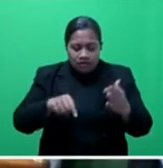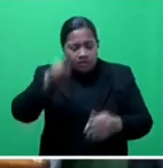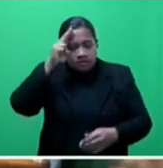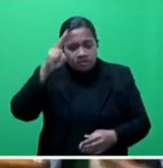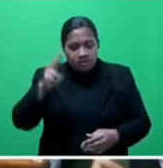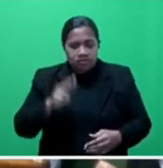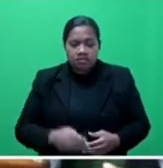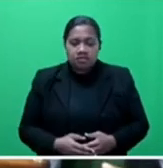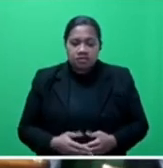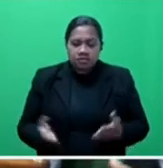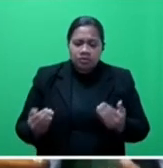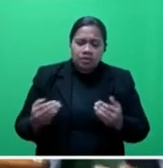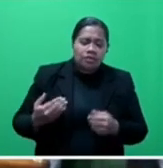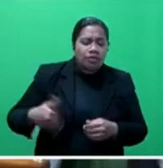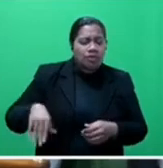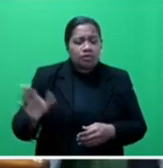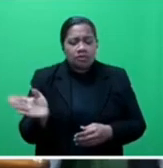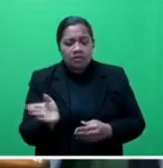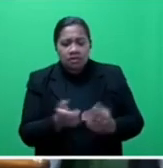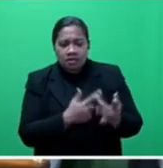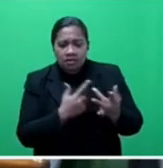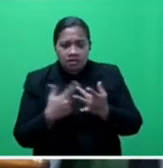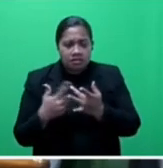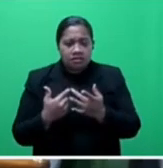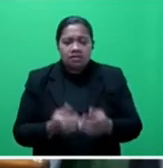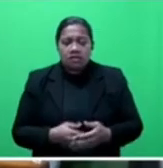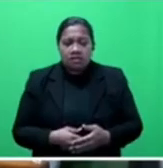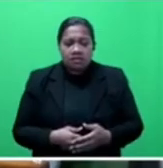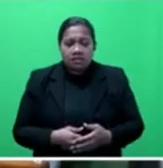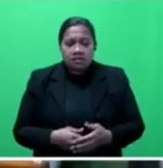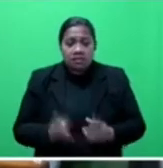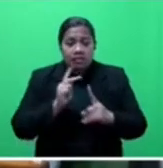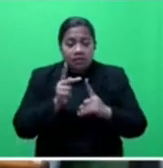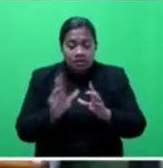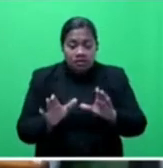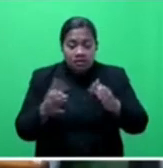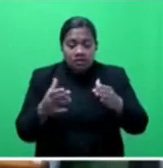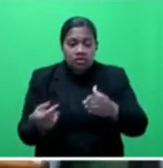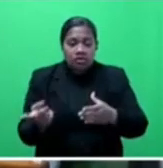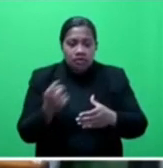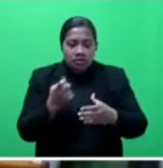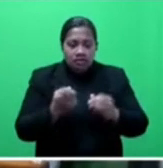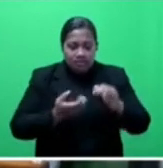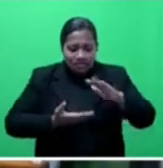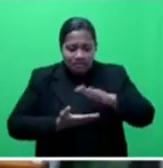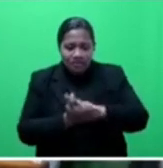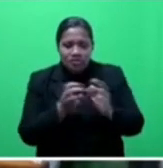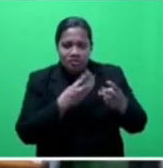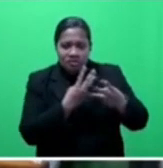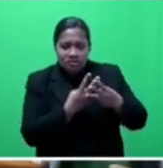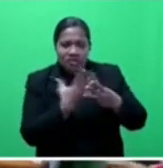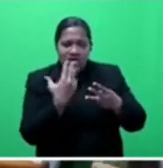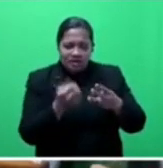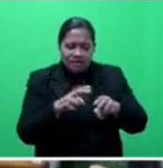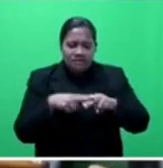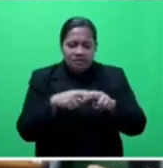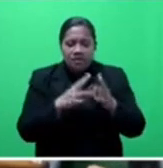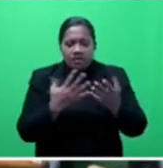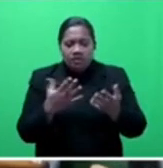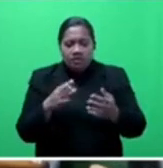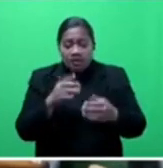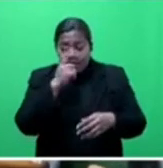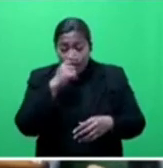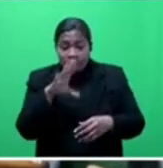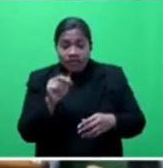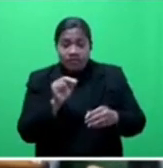other political parties to come under the umbrella of SODELPA. We had people from SVT, from One Fiji, PDP,